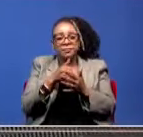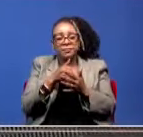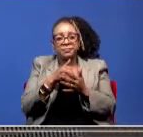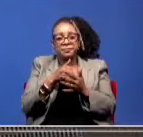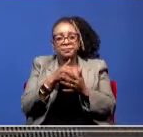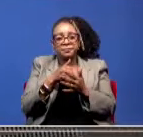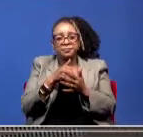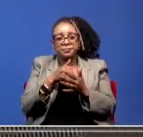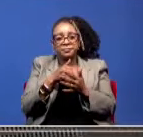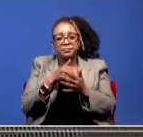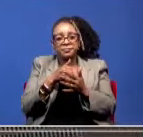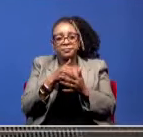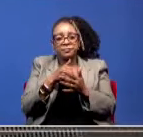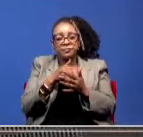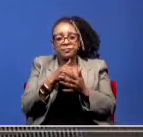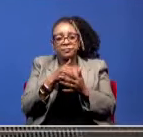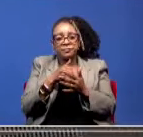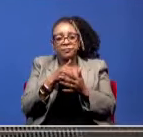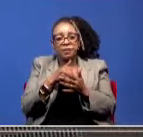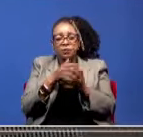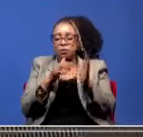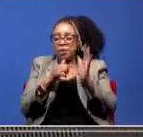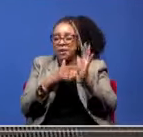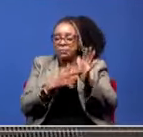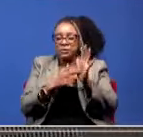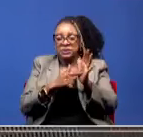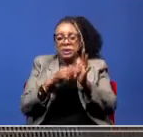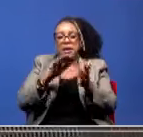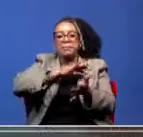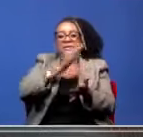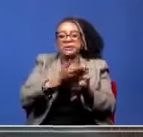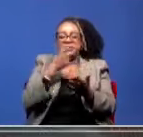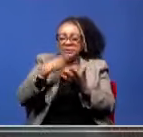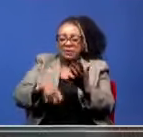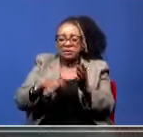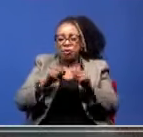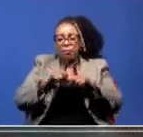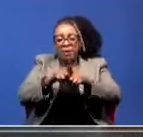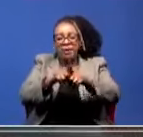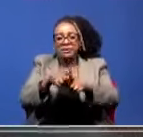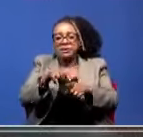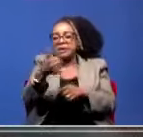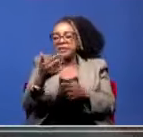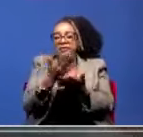In that email, we asked to demonstrate your capacity to import, your tax compliance, and all those kind of things. No,